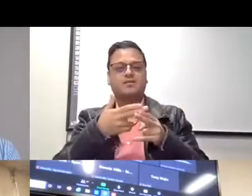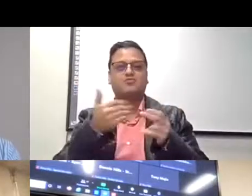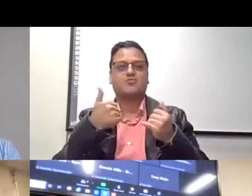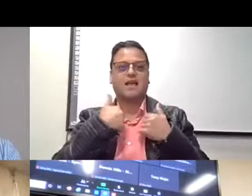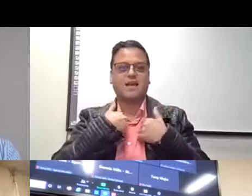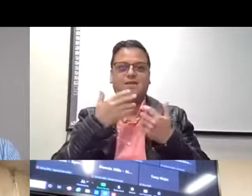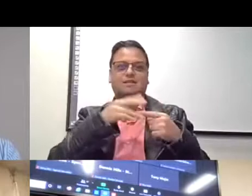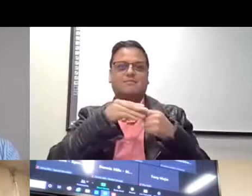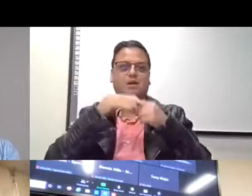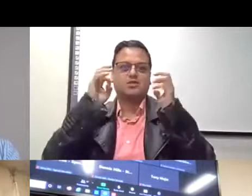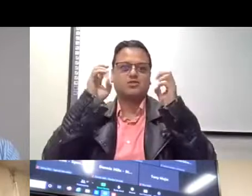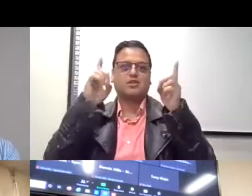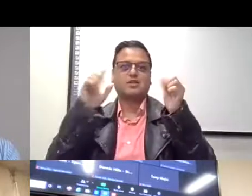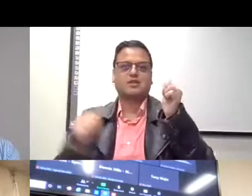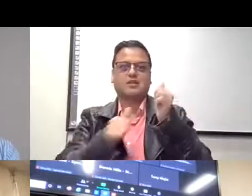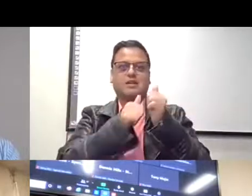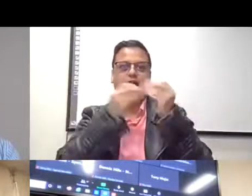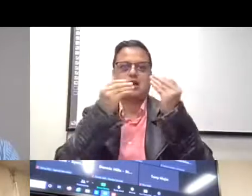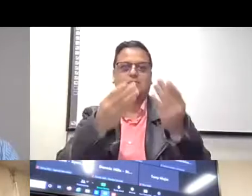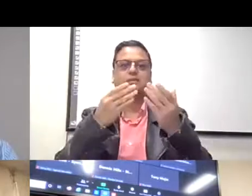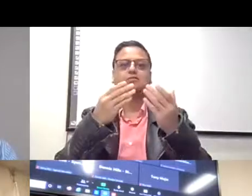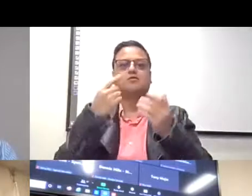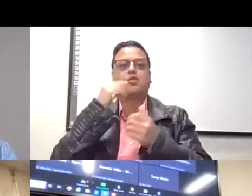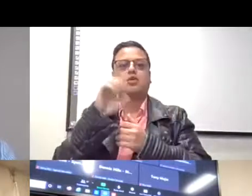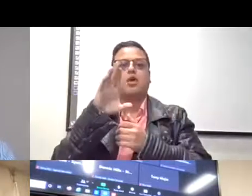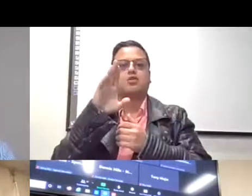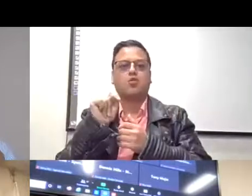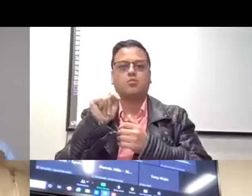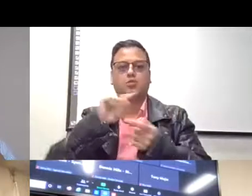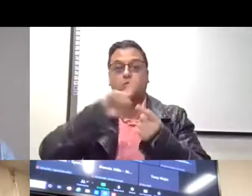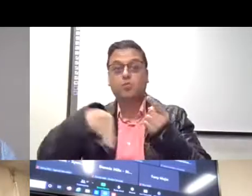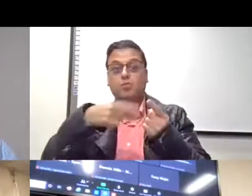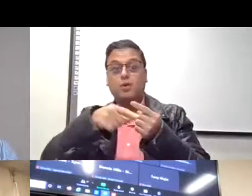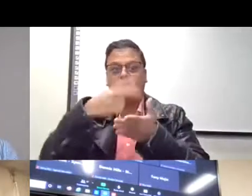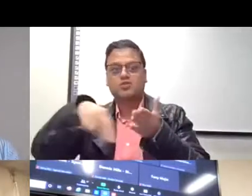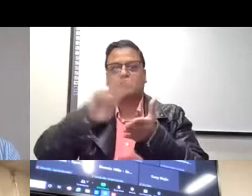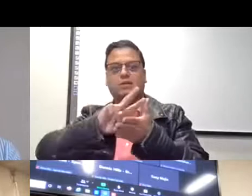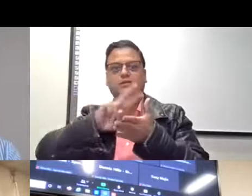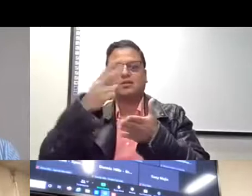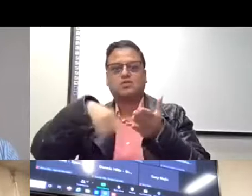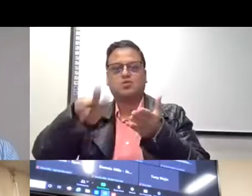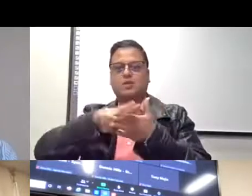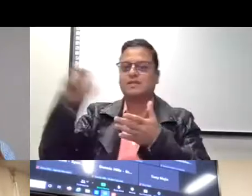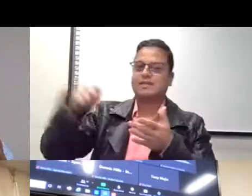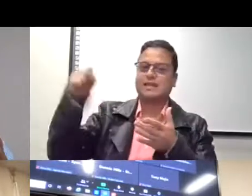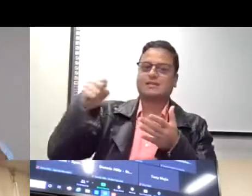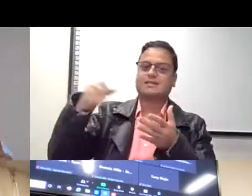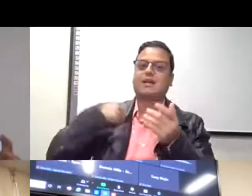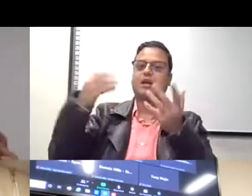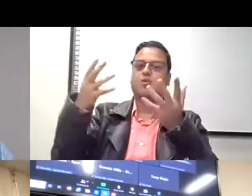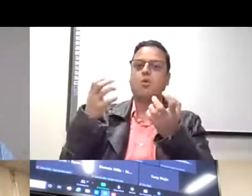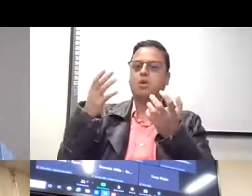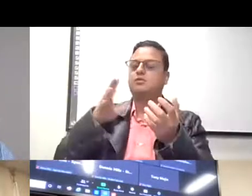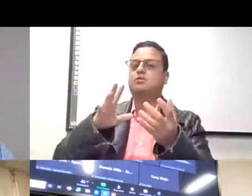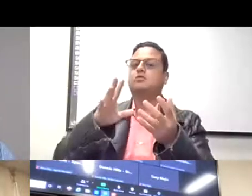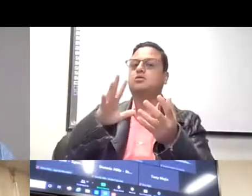a special education update in October, which is basically 2 weeks, right? So it's not. Yes, and I want to address